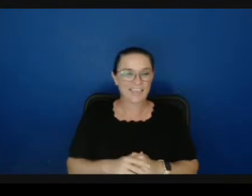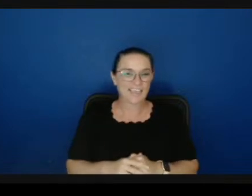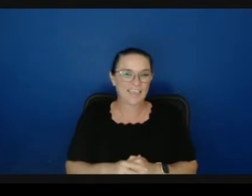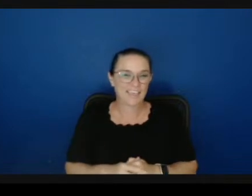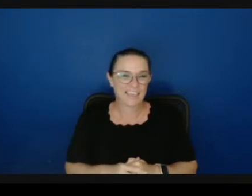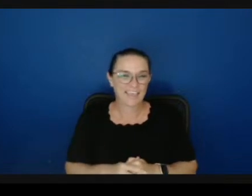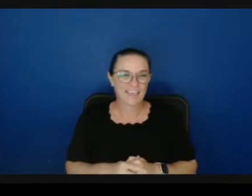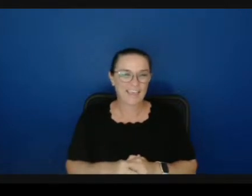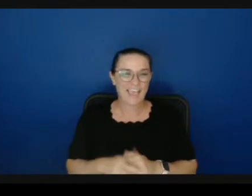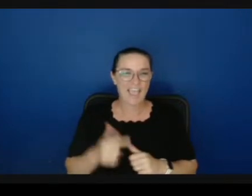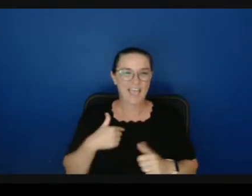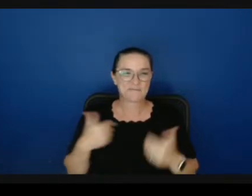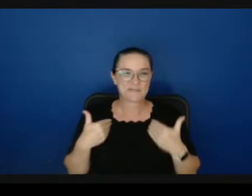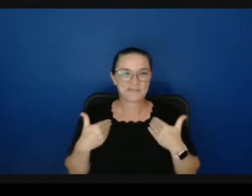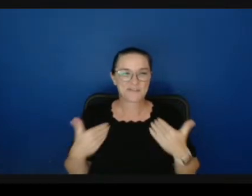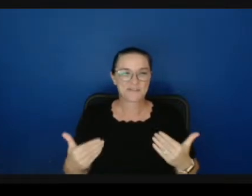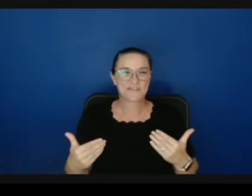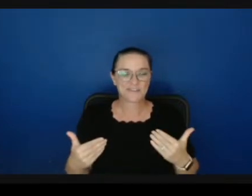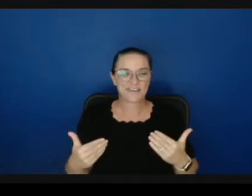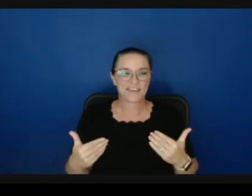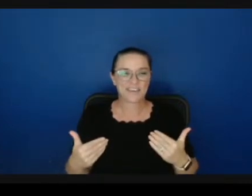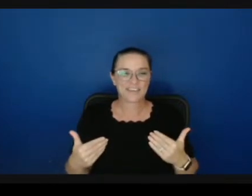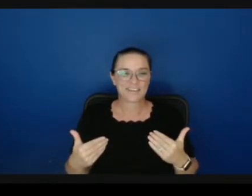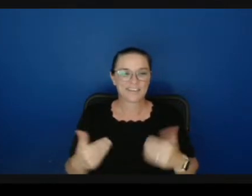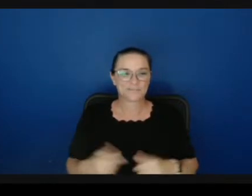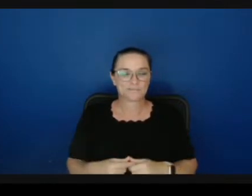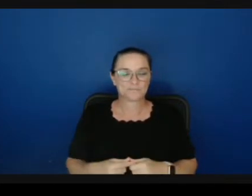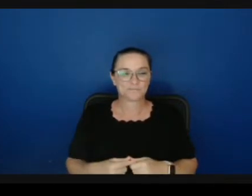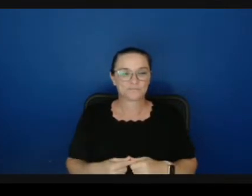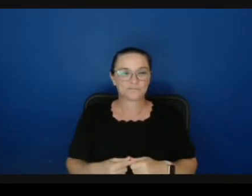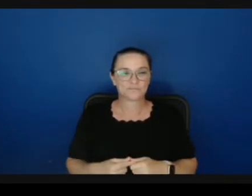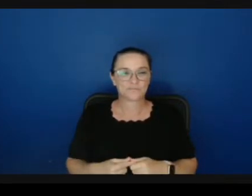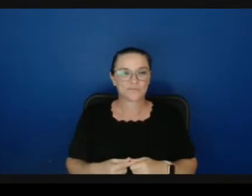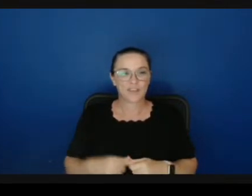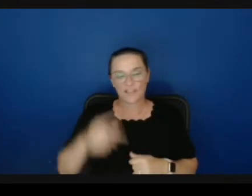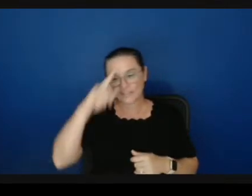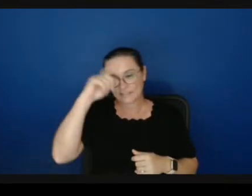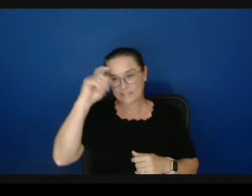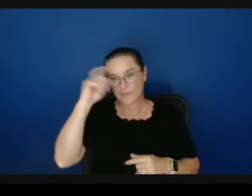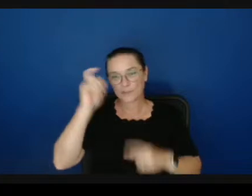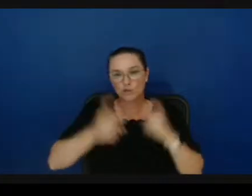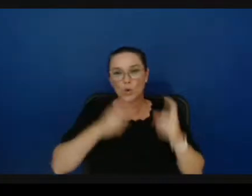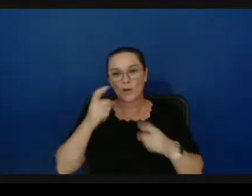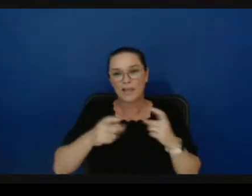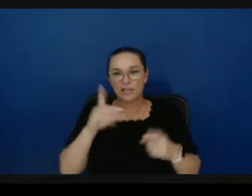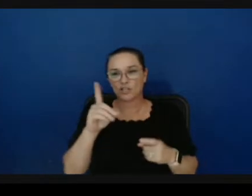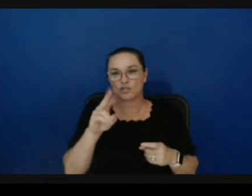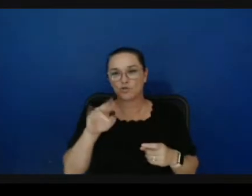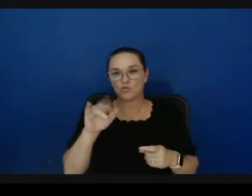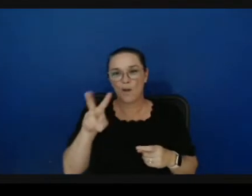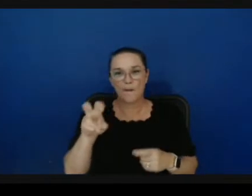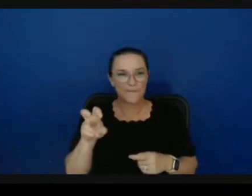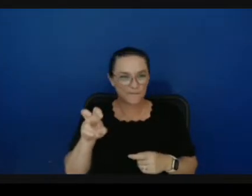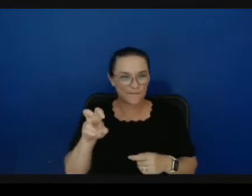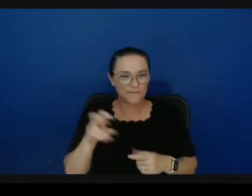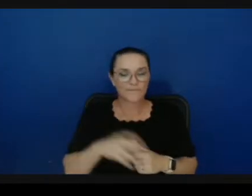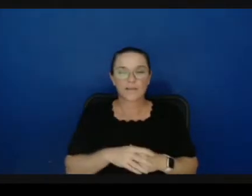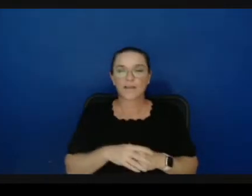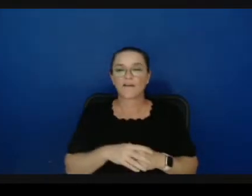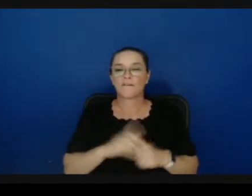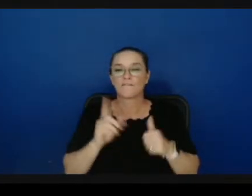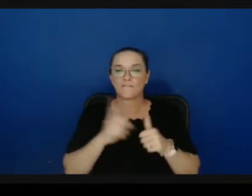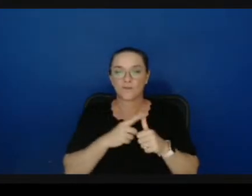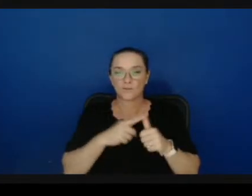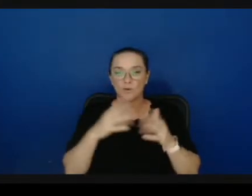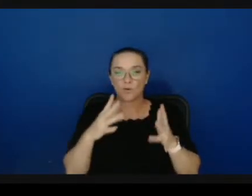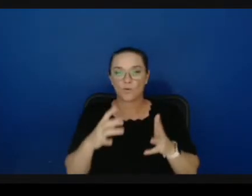So I'm gonna go ahead and kick this on here. Yes, it is the summer donation drive. And first and foremost, I'd like to